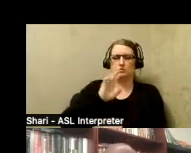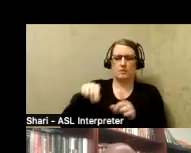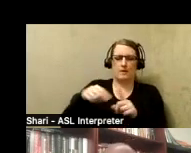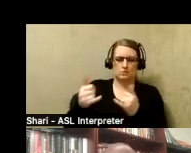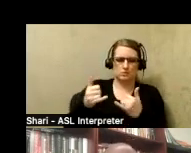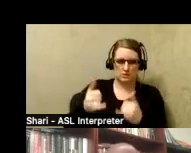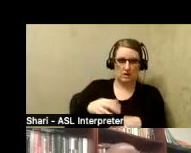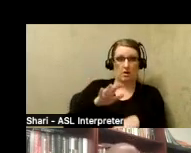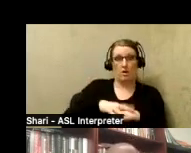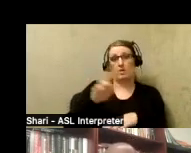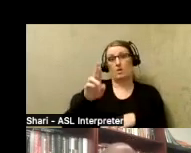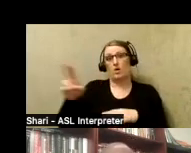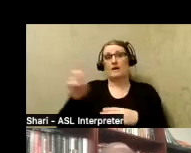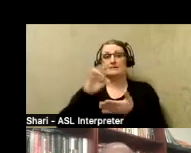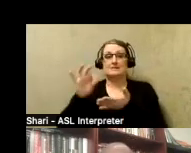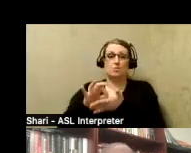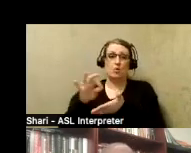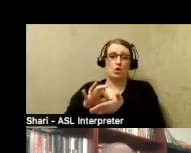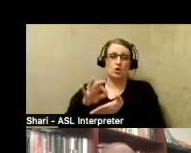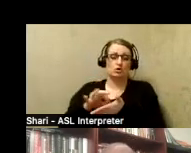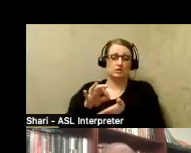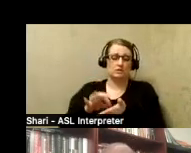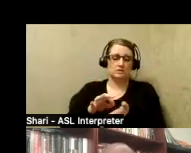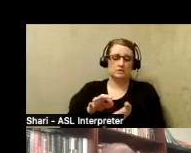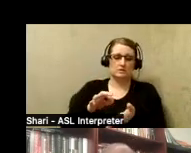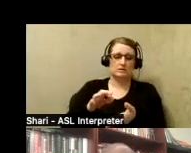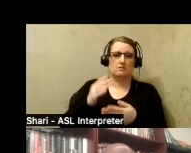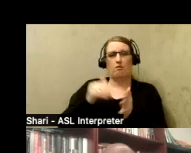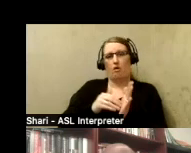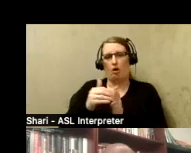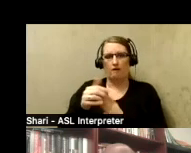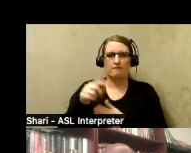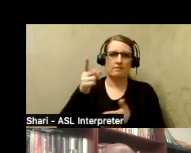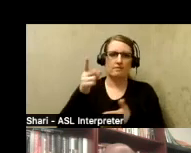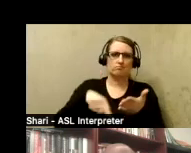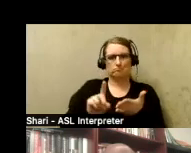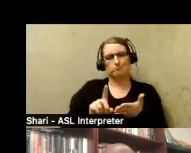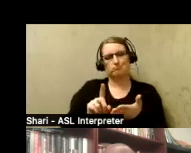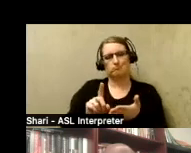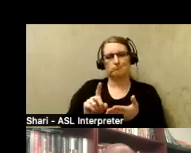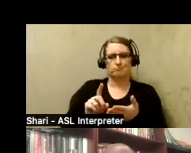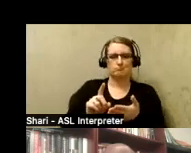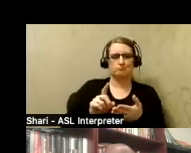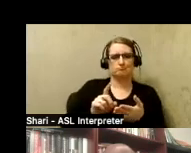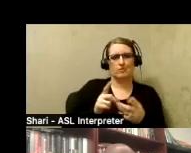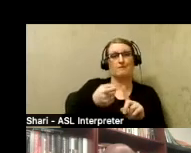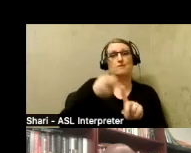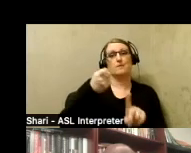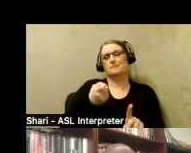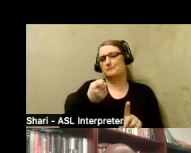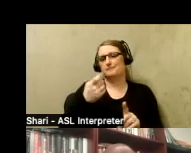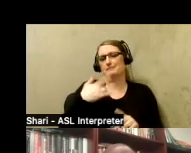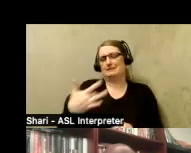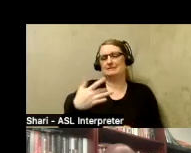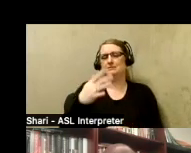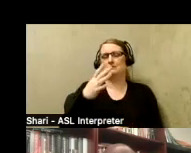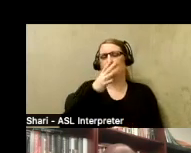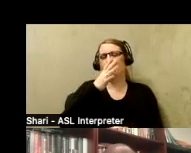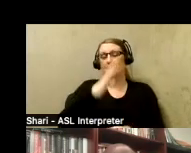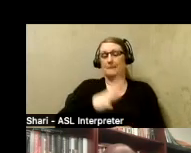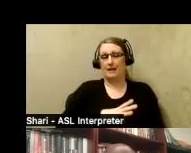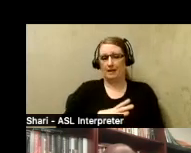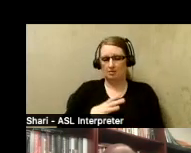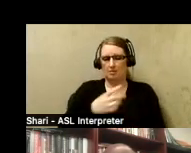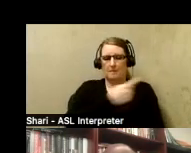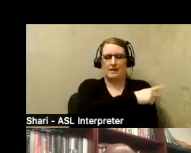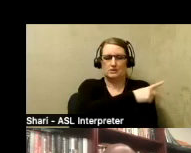similar embroidery type work, often embroidered works where the province of female patients in